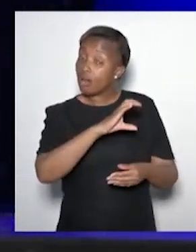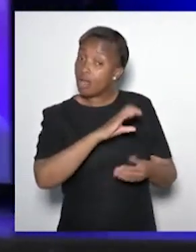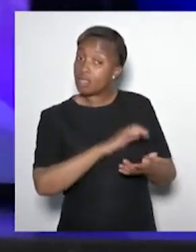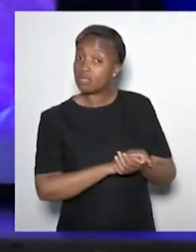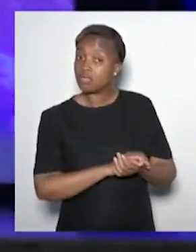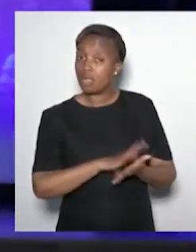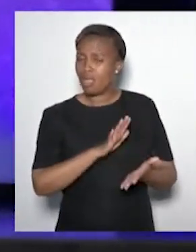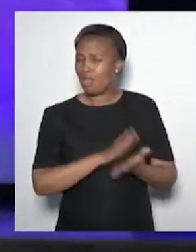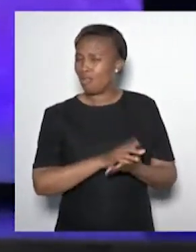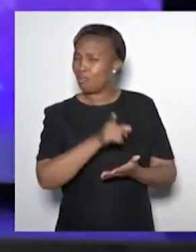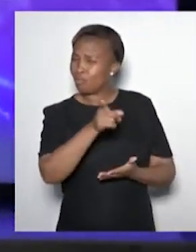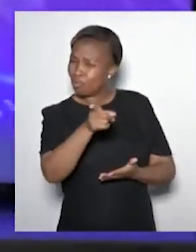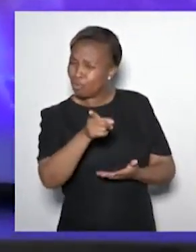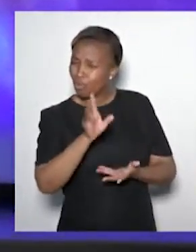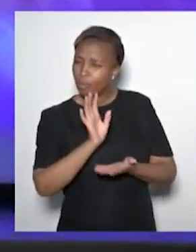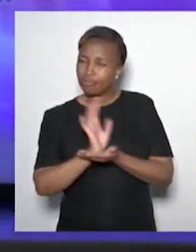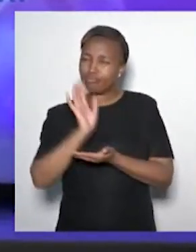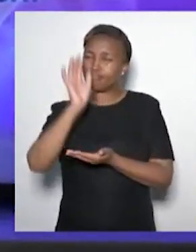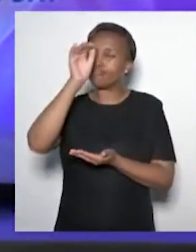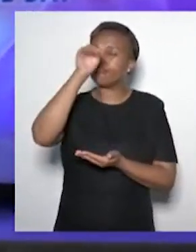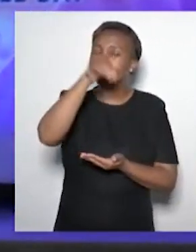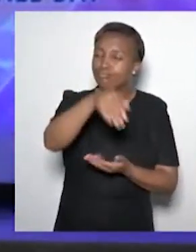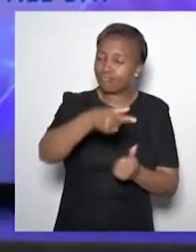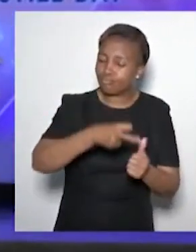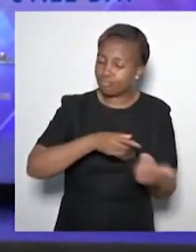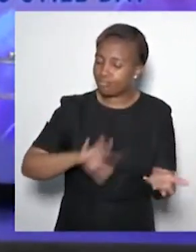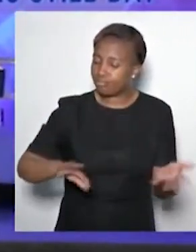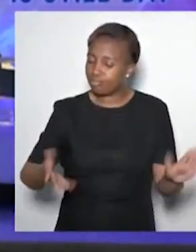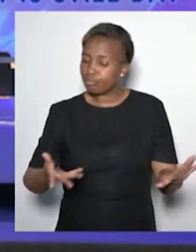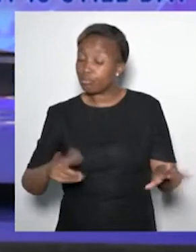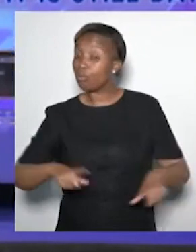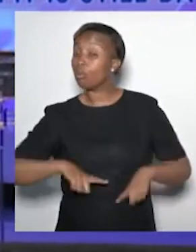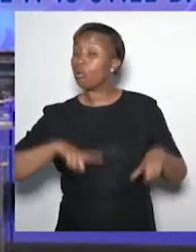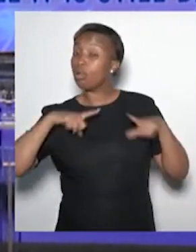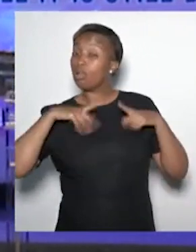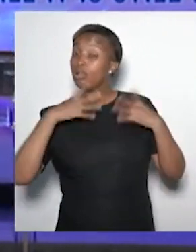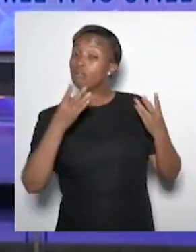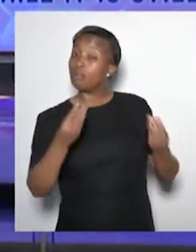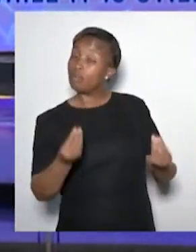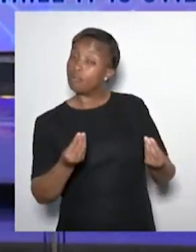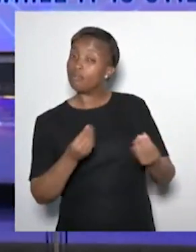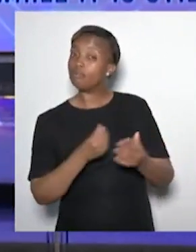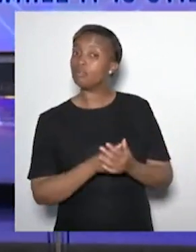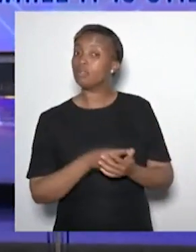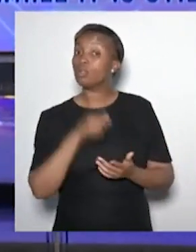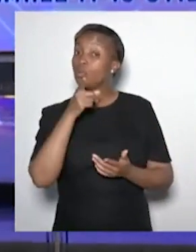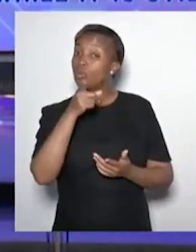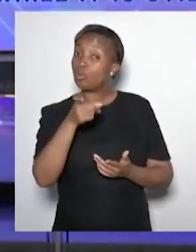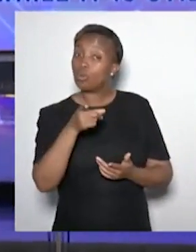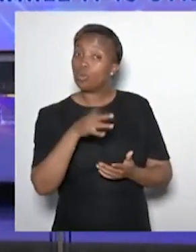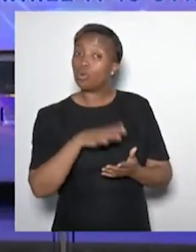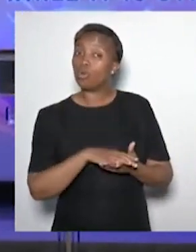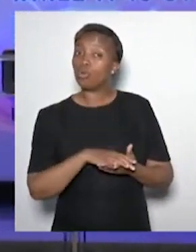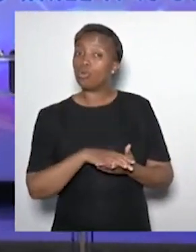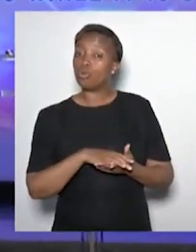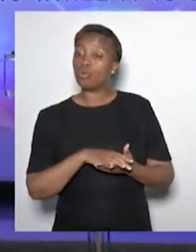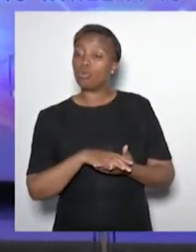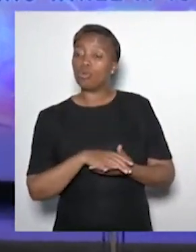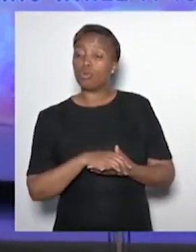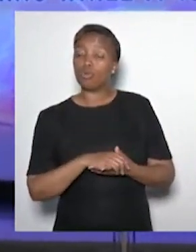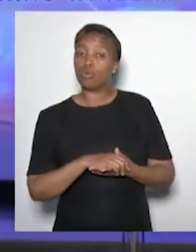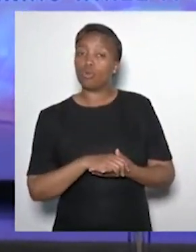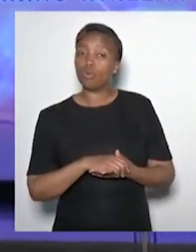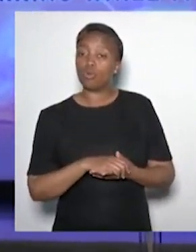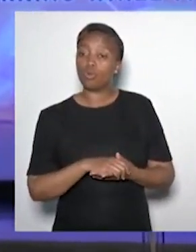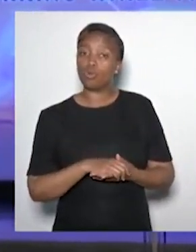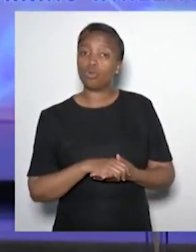you happen to have crossed from death to life, and you happen to be a partaker of his divine